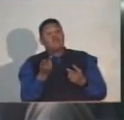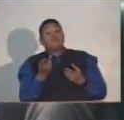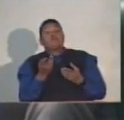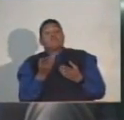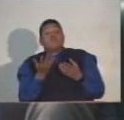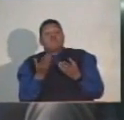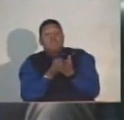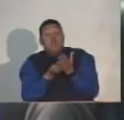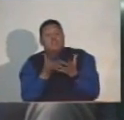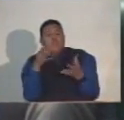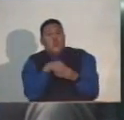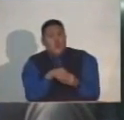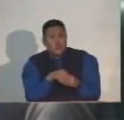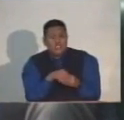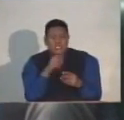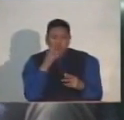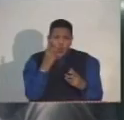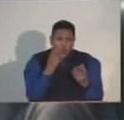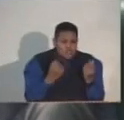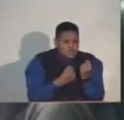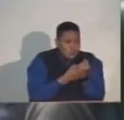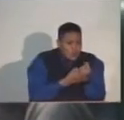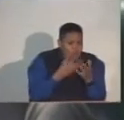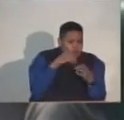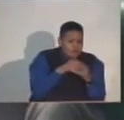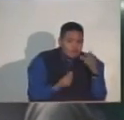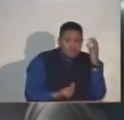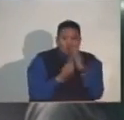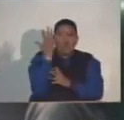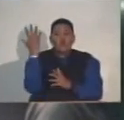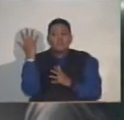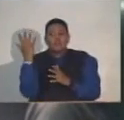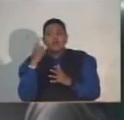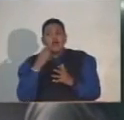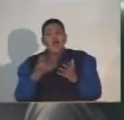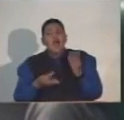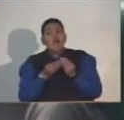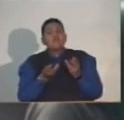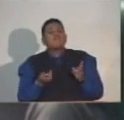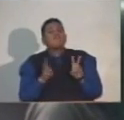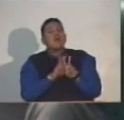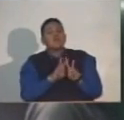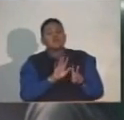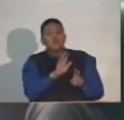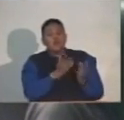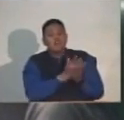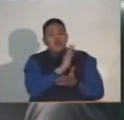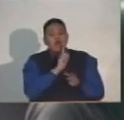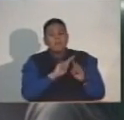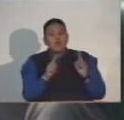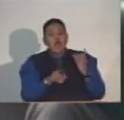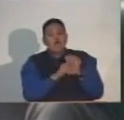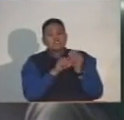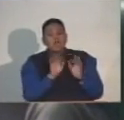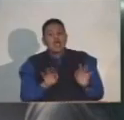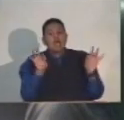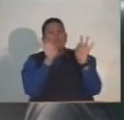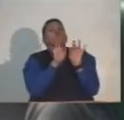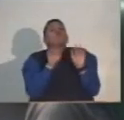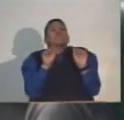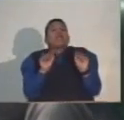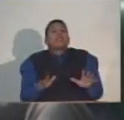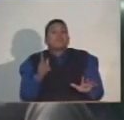is not only supportive of inclusive growth and therefore valuable in its own right, it also is an important enabler